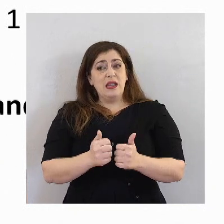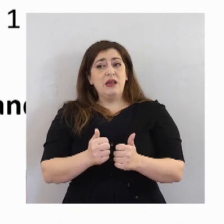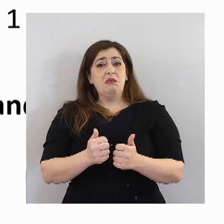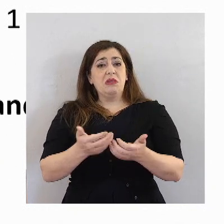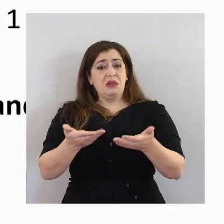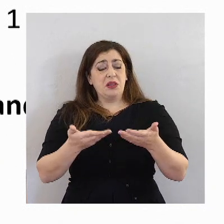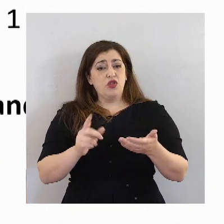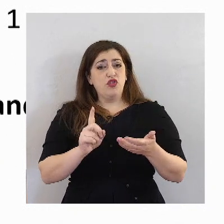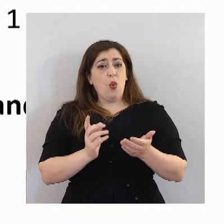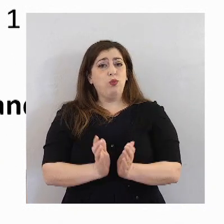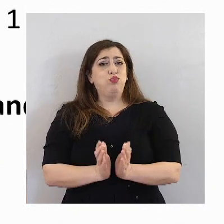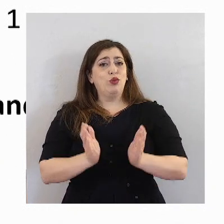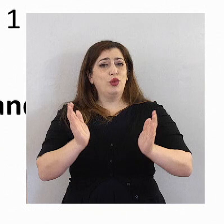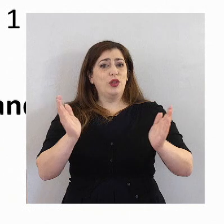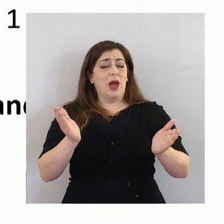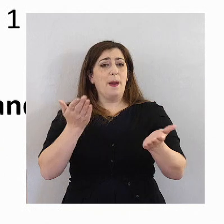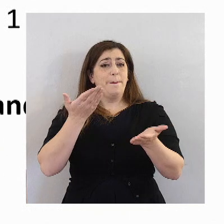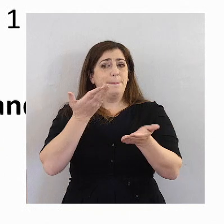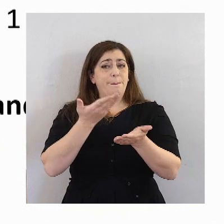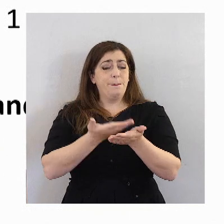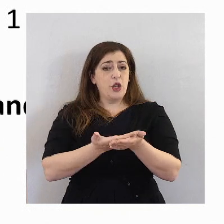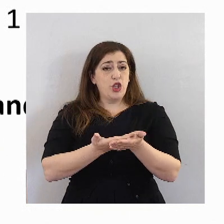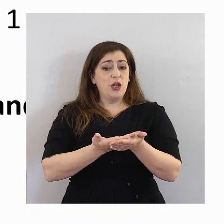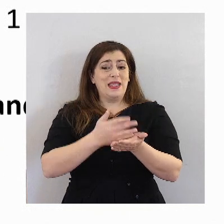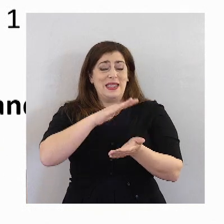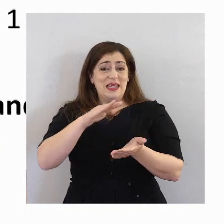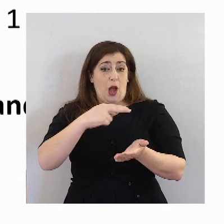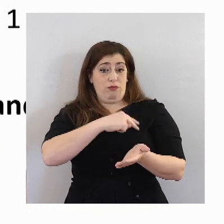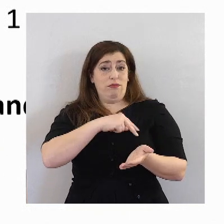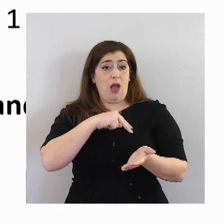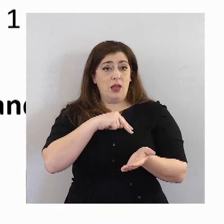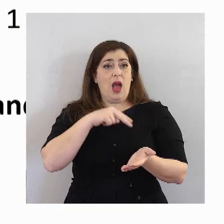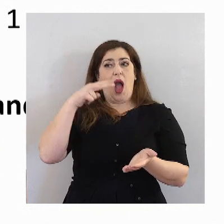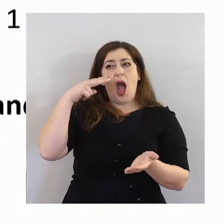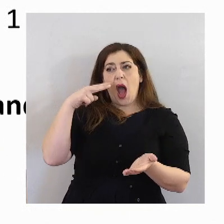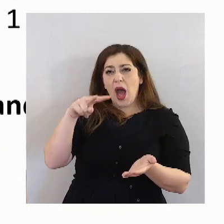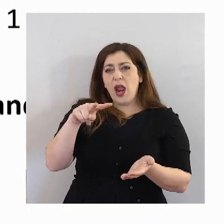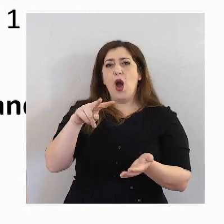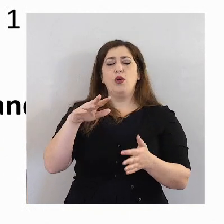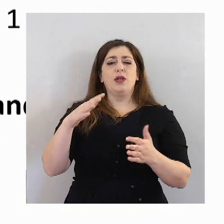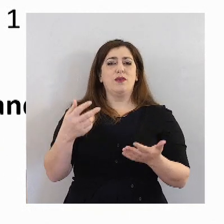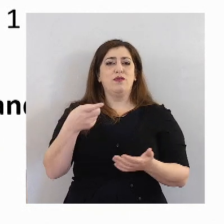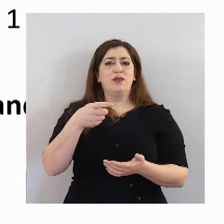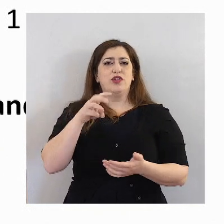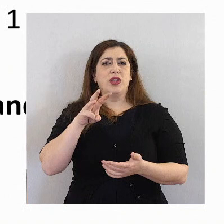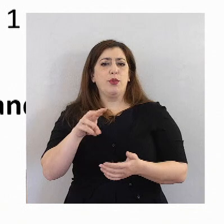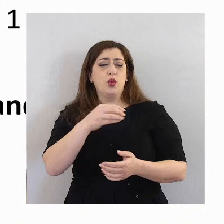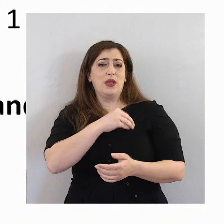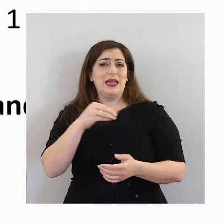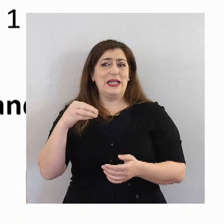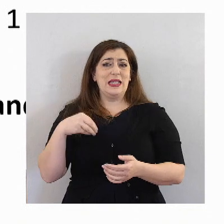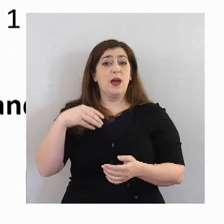participating to familiarize themselves with the services provided by the Gender Wellbeing Clinic and potentially